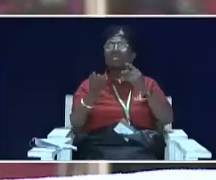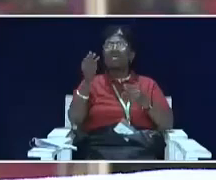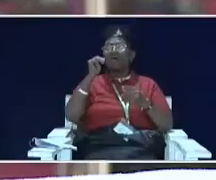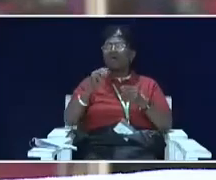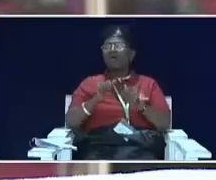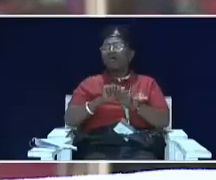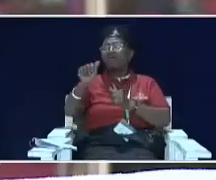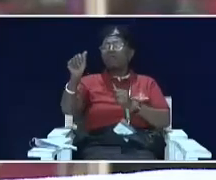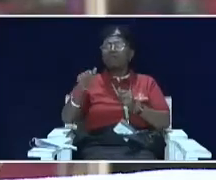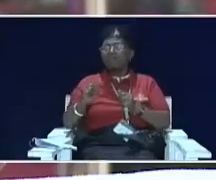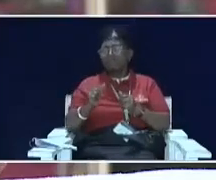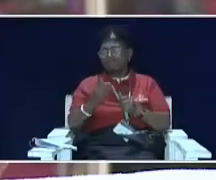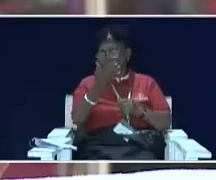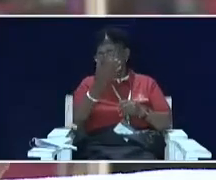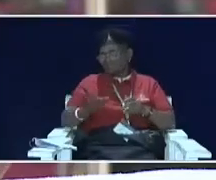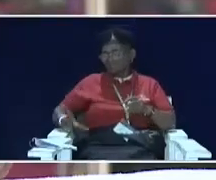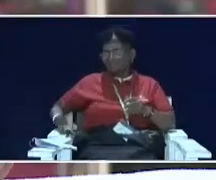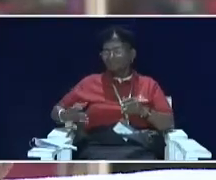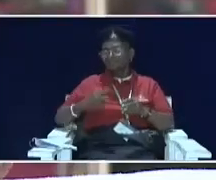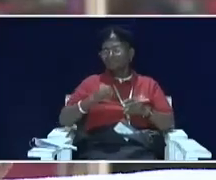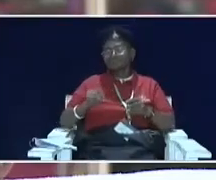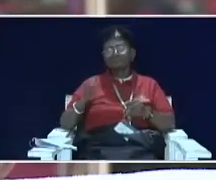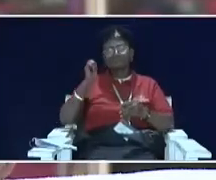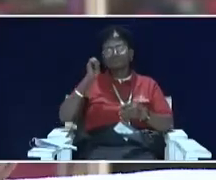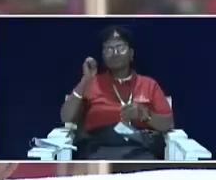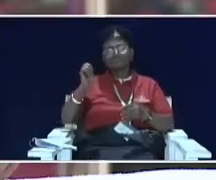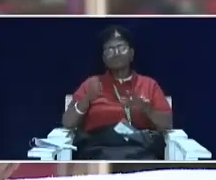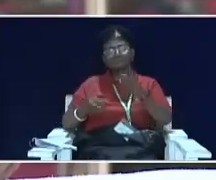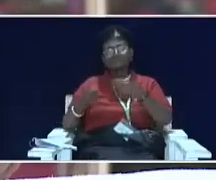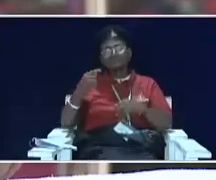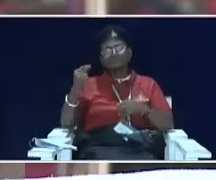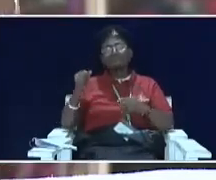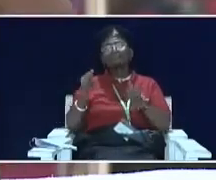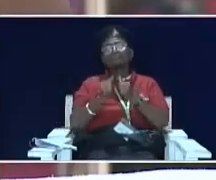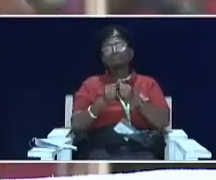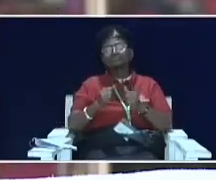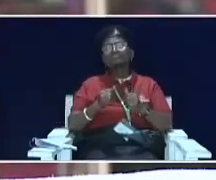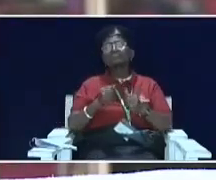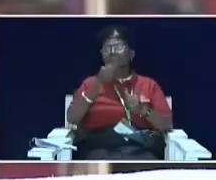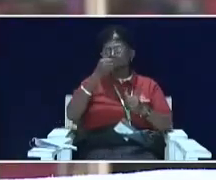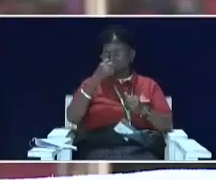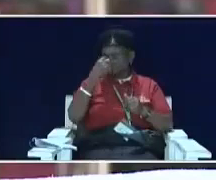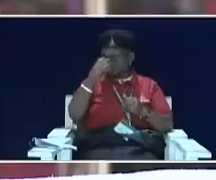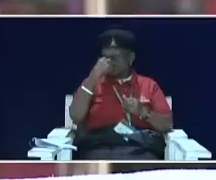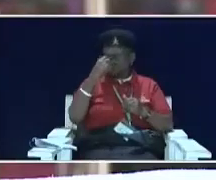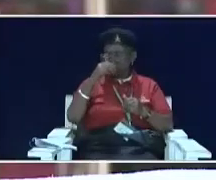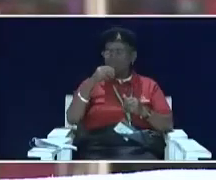and then came to the poverty of Bartimaeus, he knew,